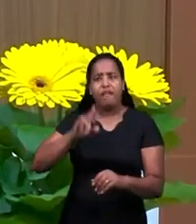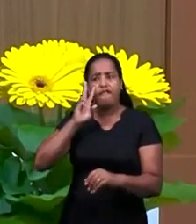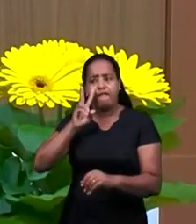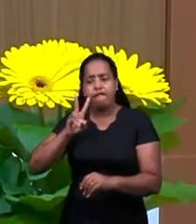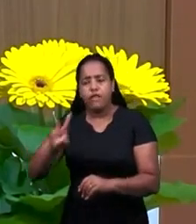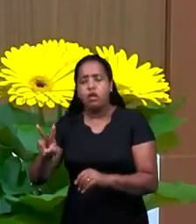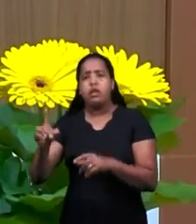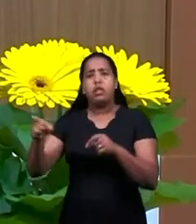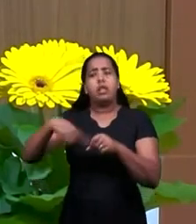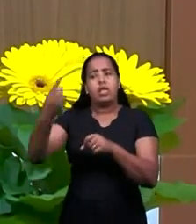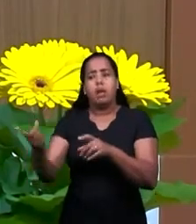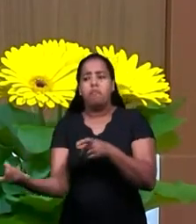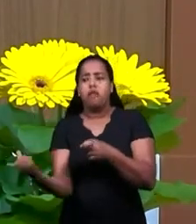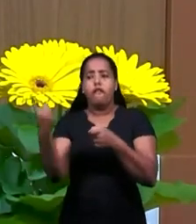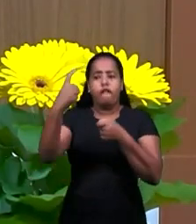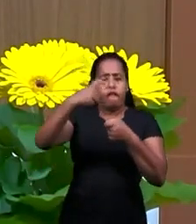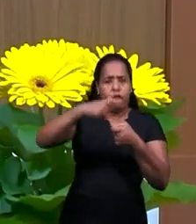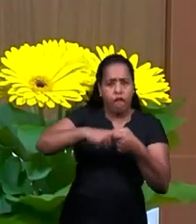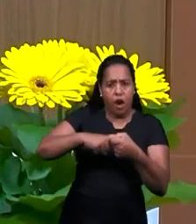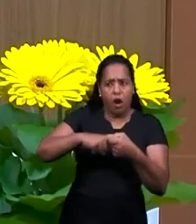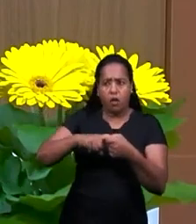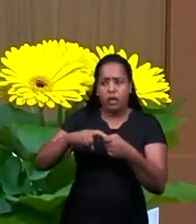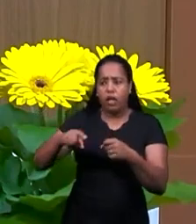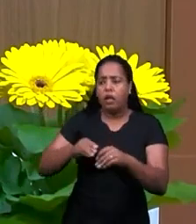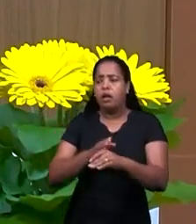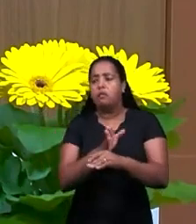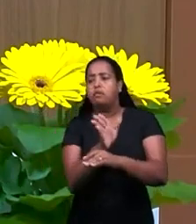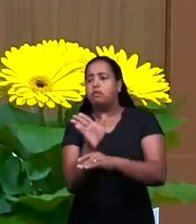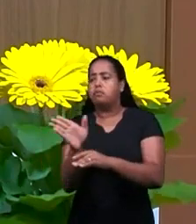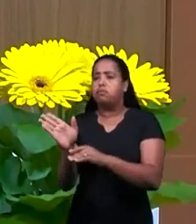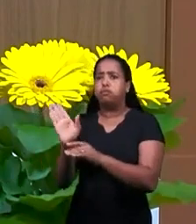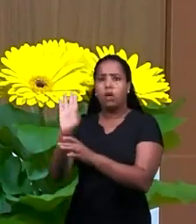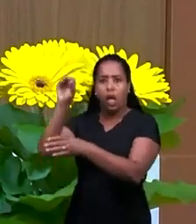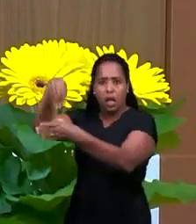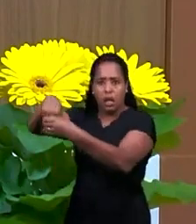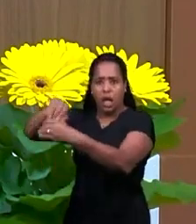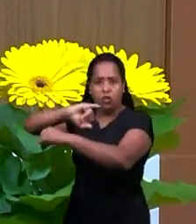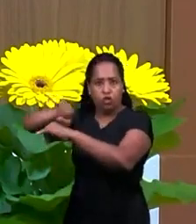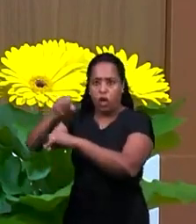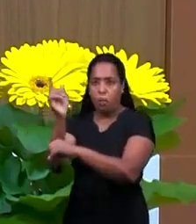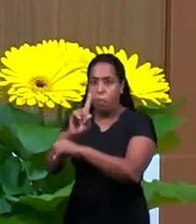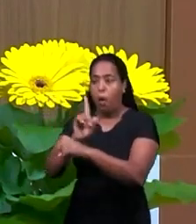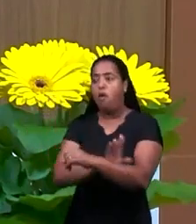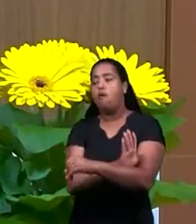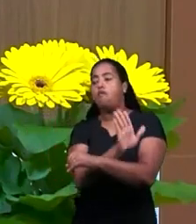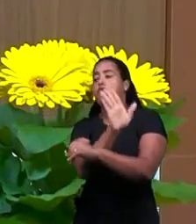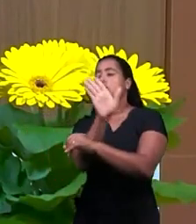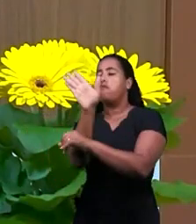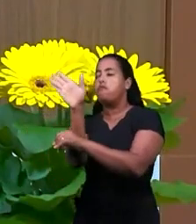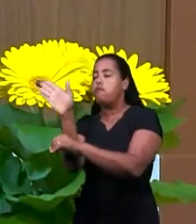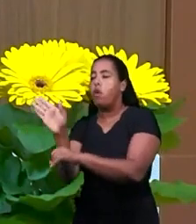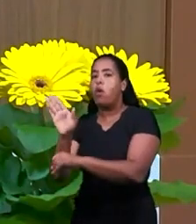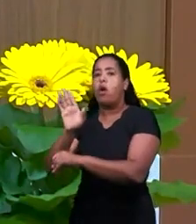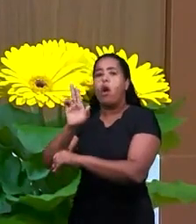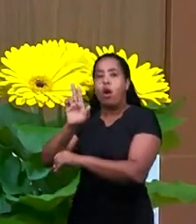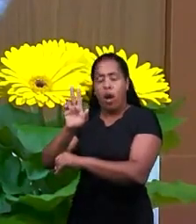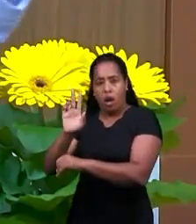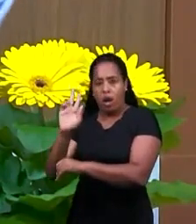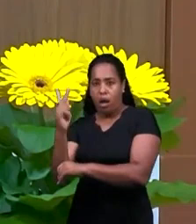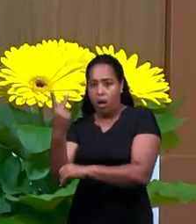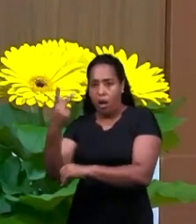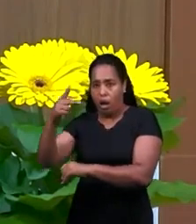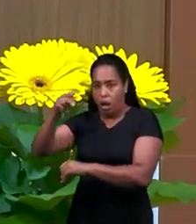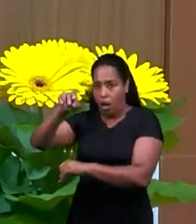then he returns, but he doesn't go to Jerusalem. He stops in Hebron, which was a city near Jerusalem and